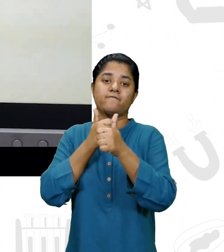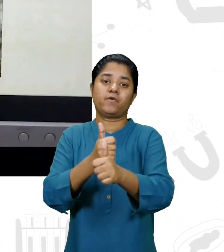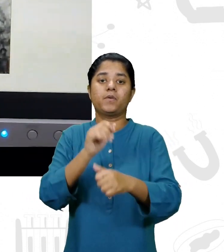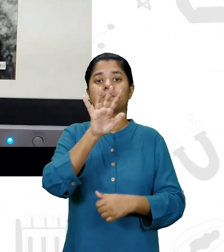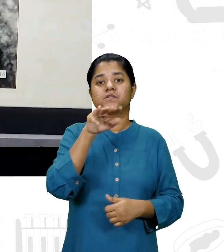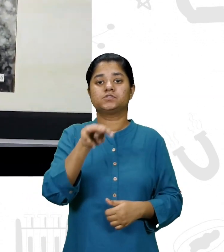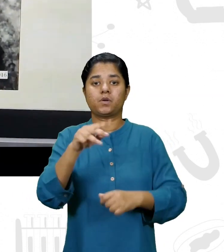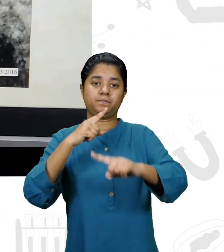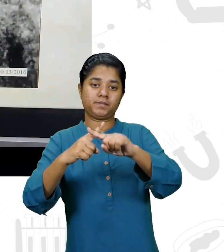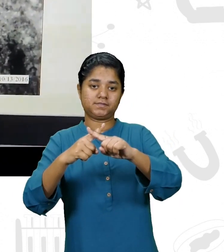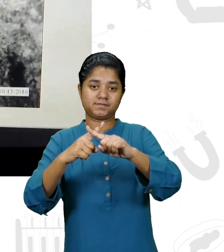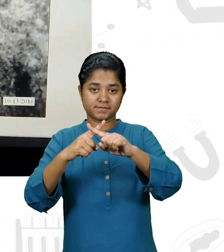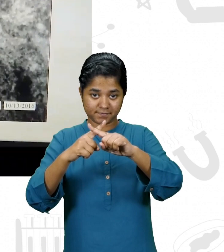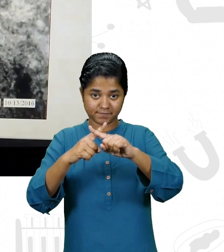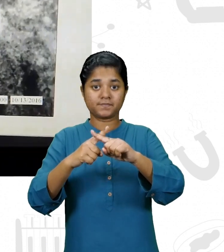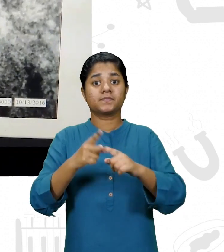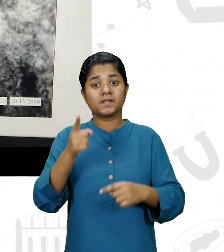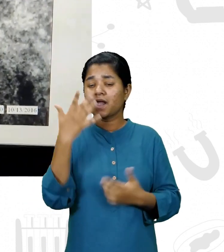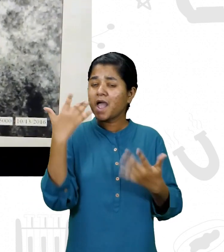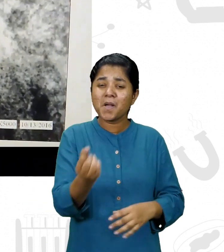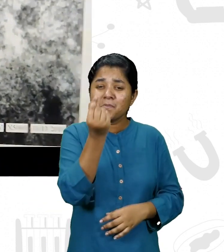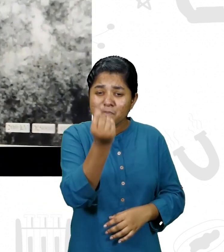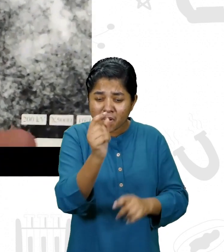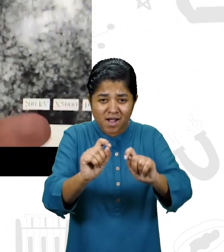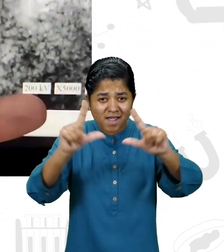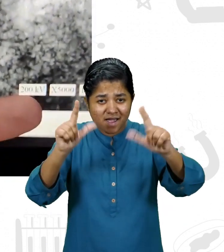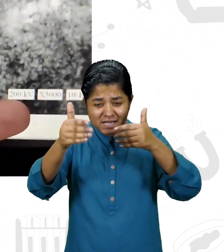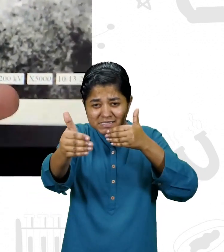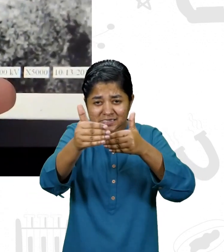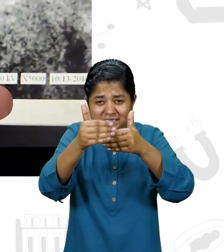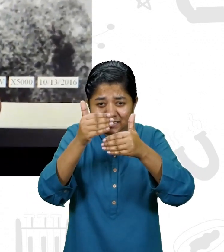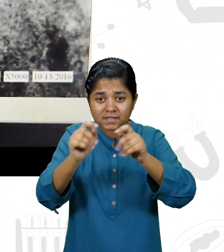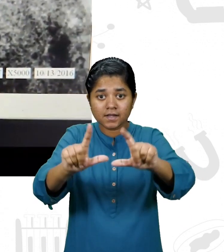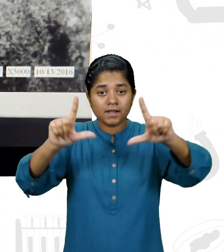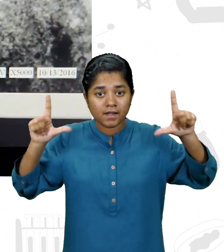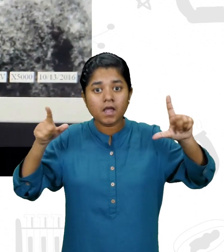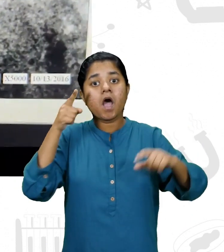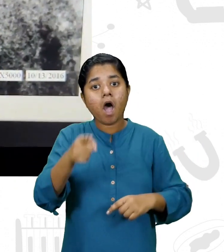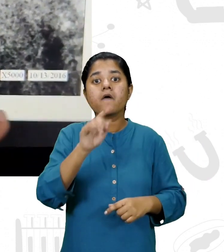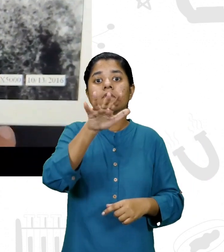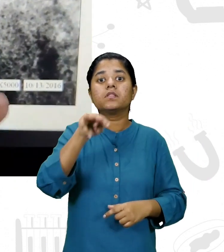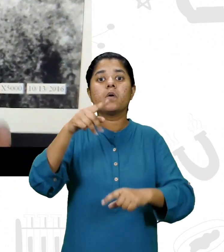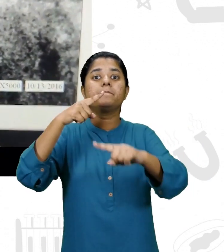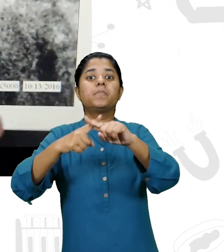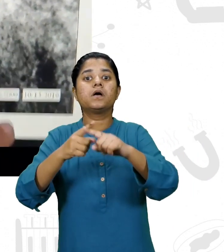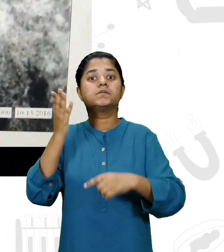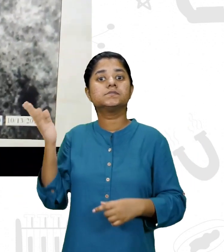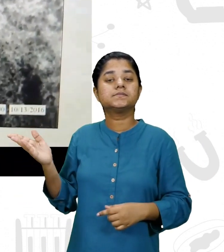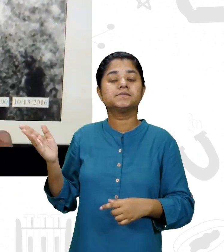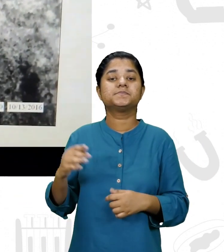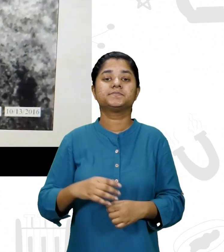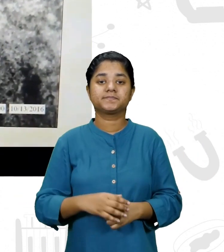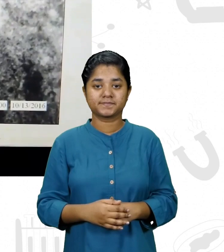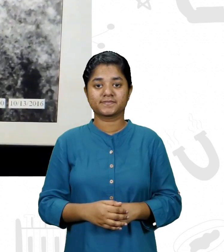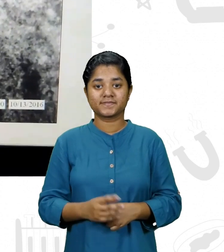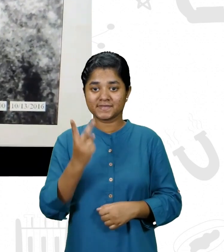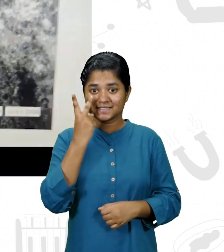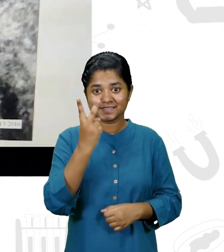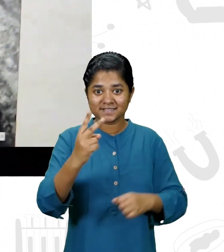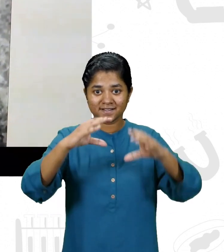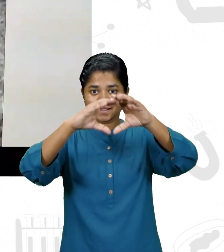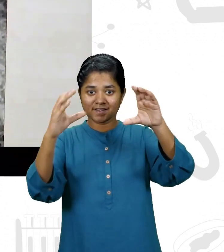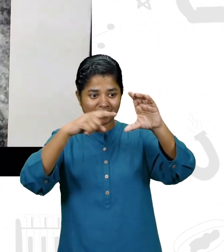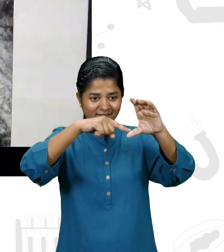even at a very small magnification, in terms of time I am talking, it's a small magnification, you can see that even at